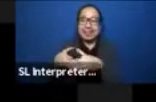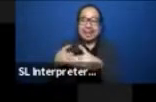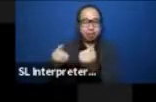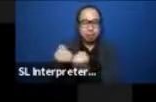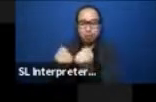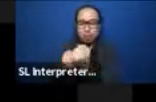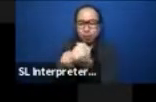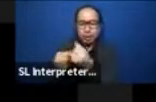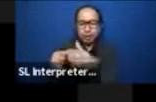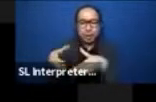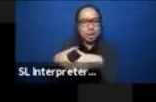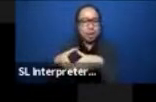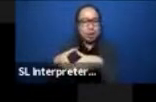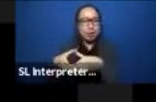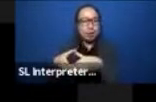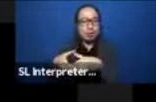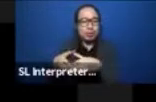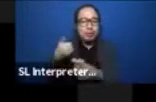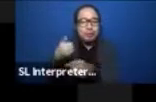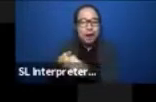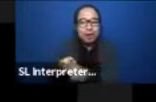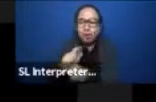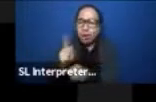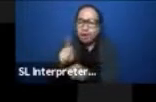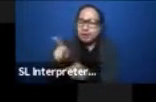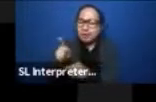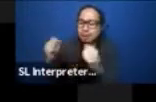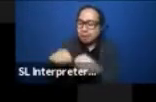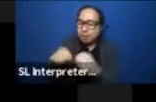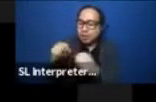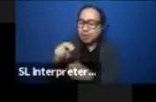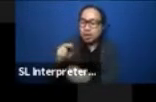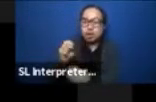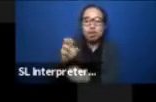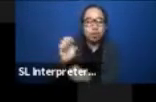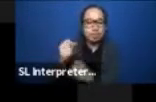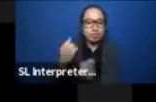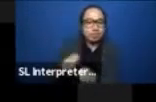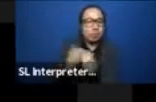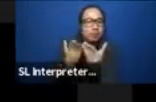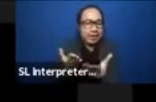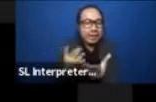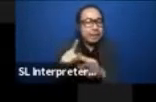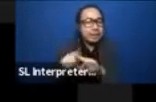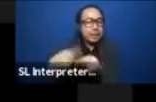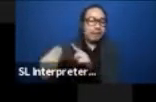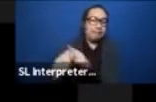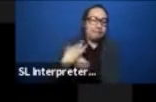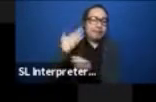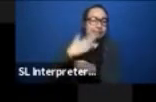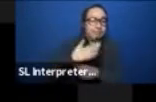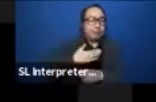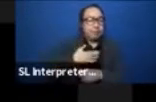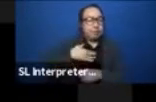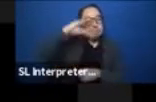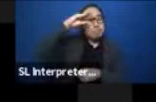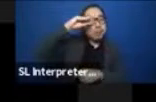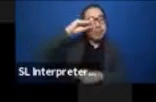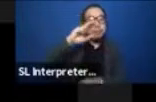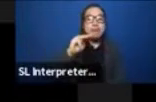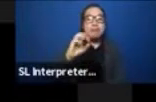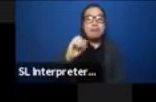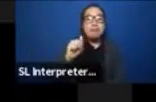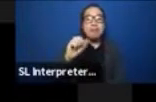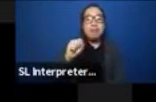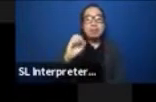resources for following these kinds of norms is also provided. And it was, and this is very relevant for programming later, that these are the sites